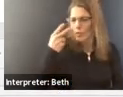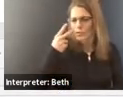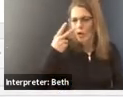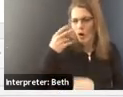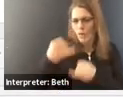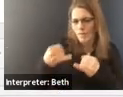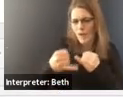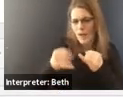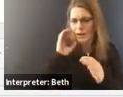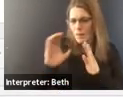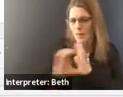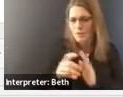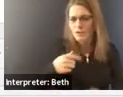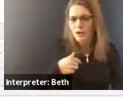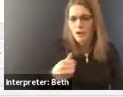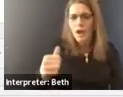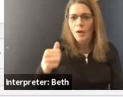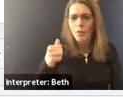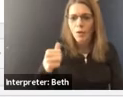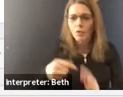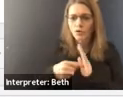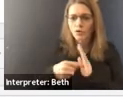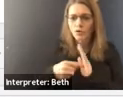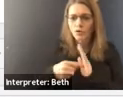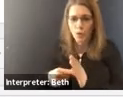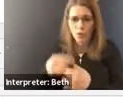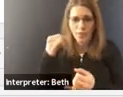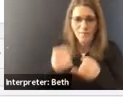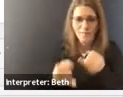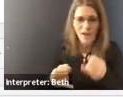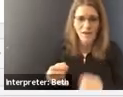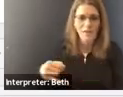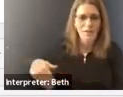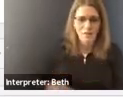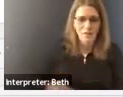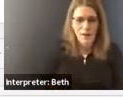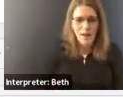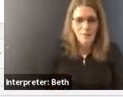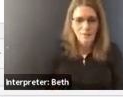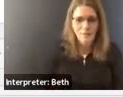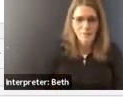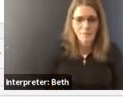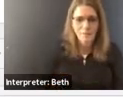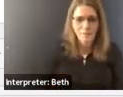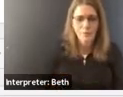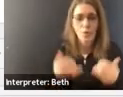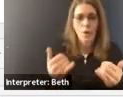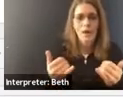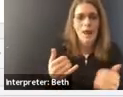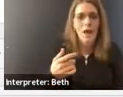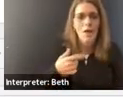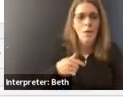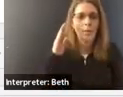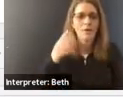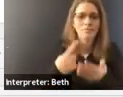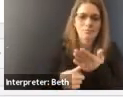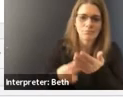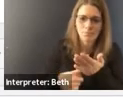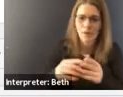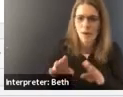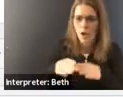final yet. I'm going to talk about and open up how I draw. And